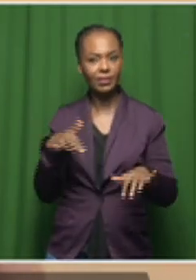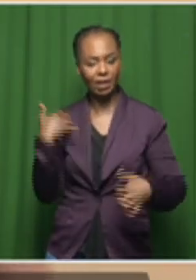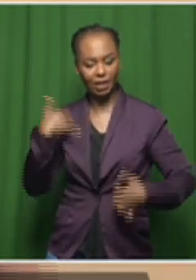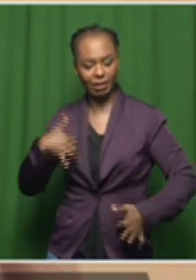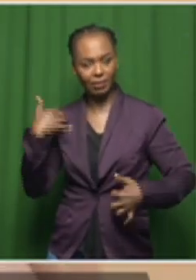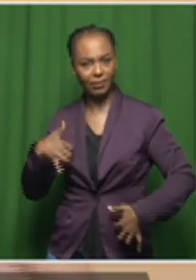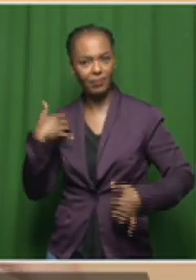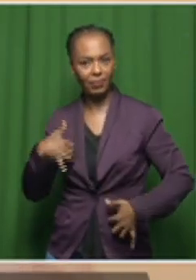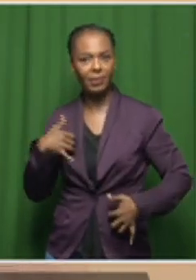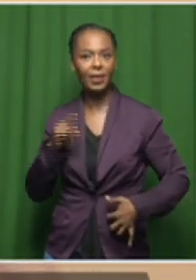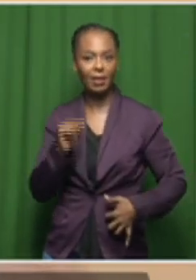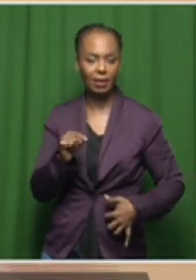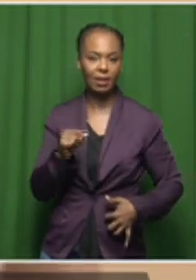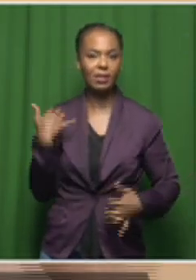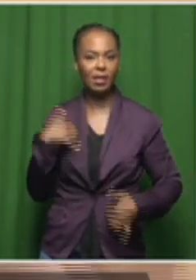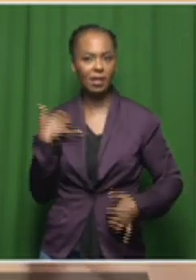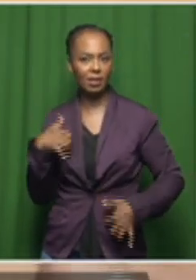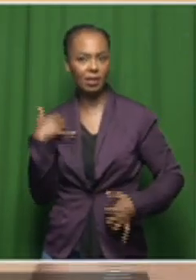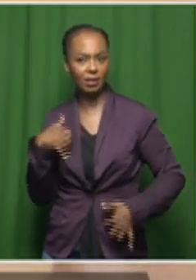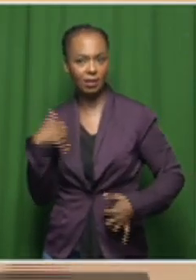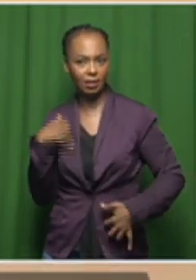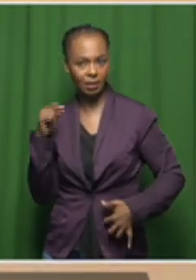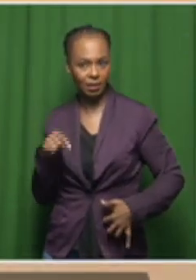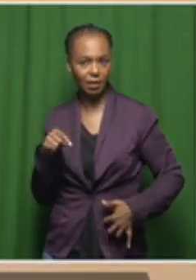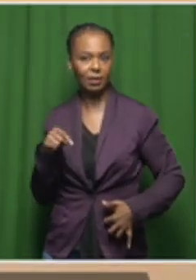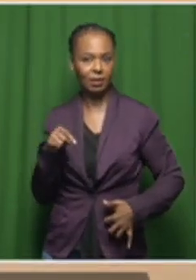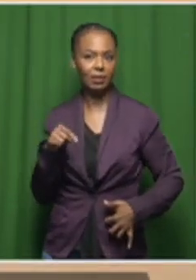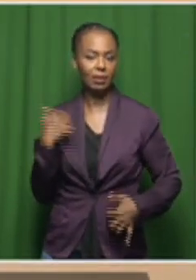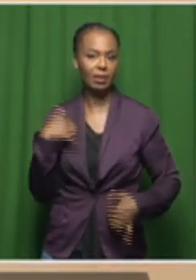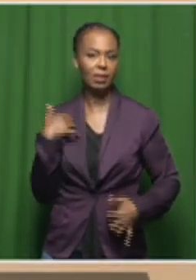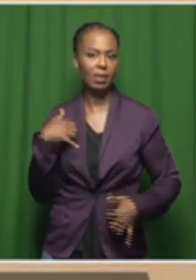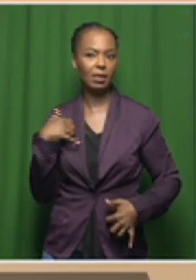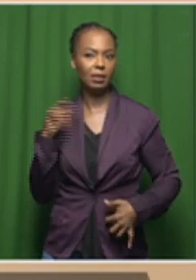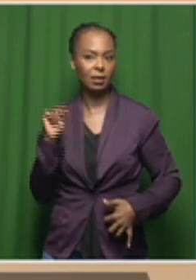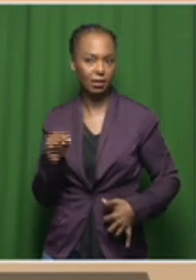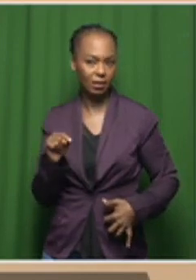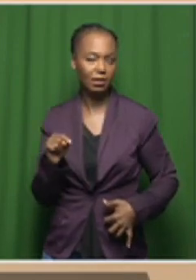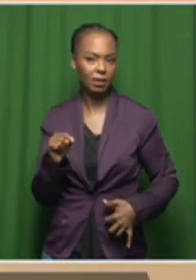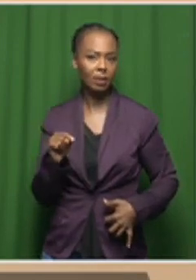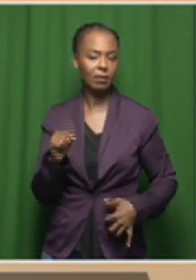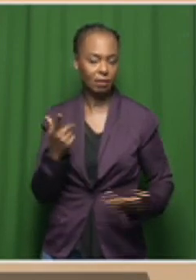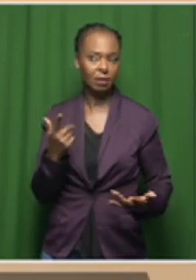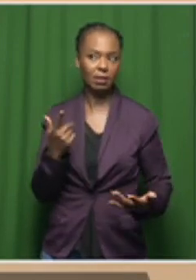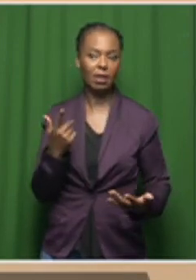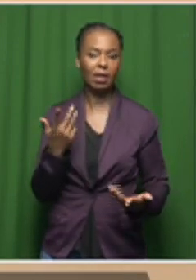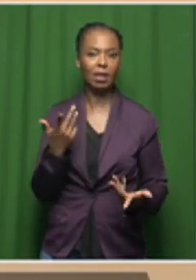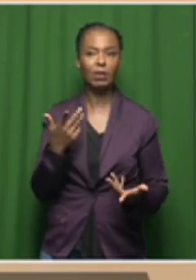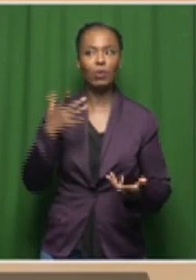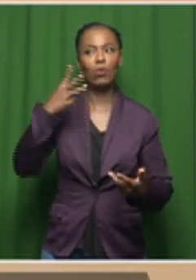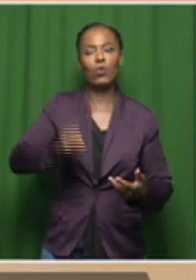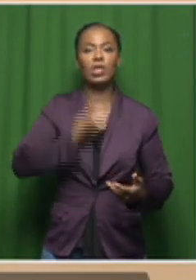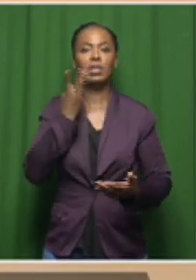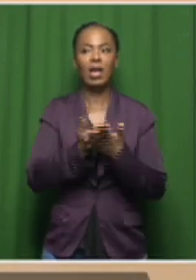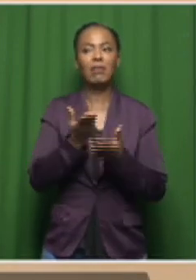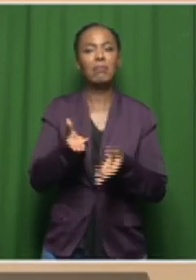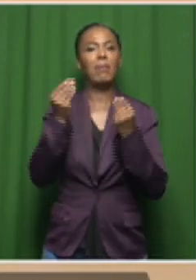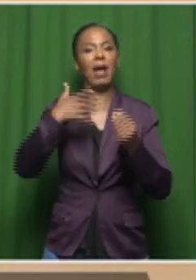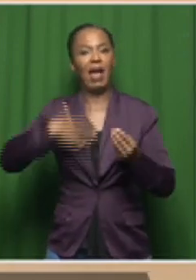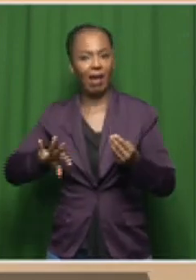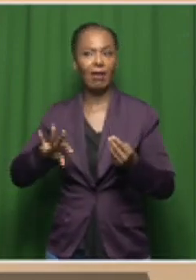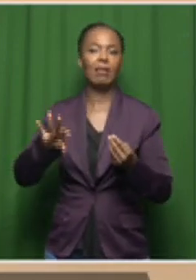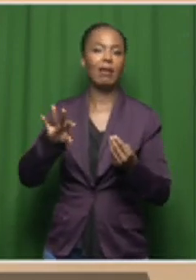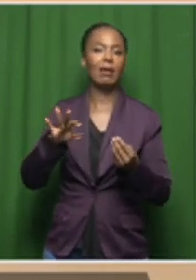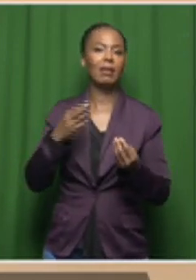you wish you could find a chord that doesn't exist. You know, but and that's a very exciting process. It excites me